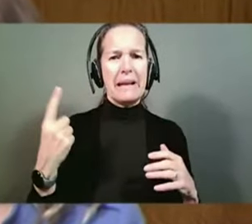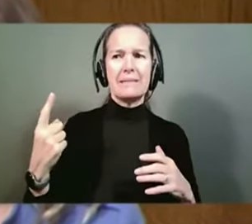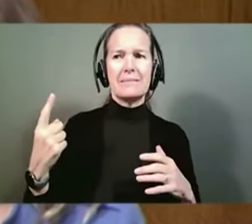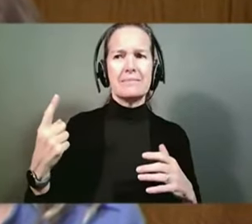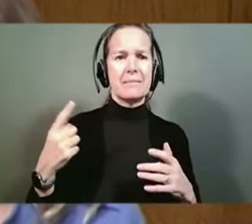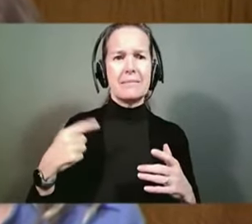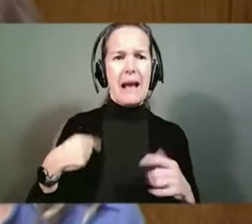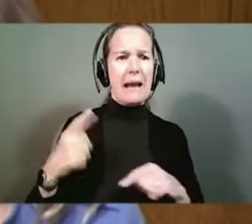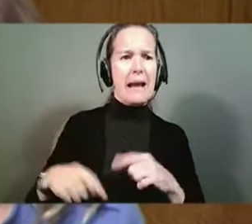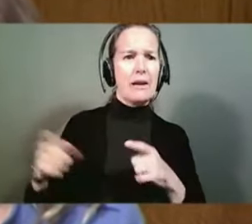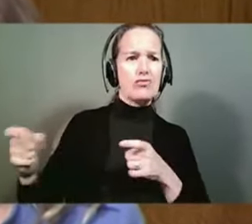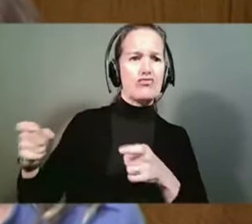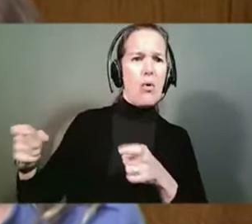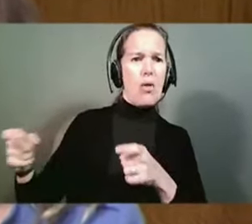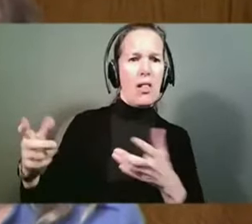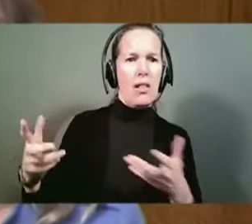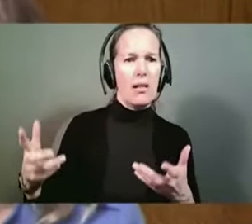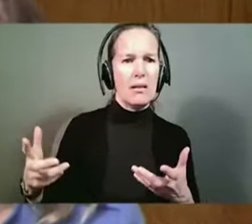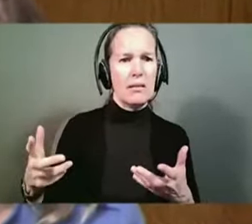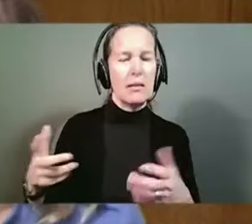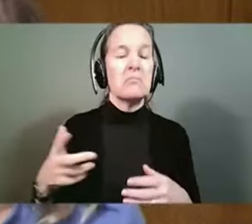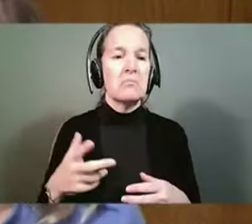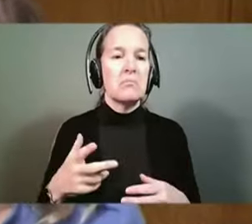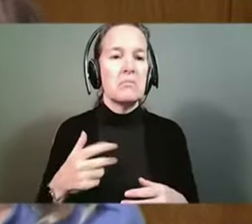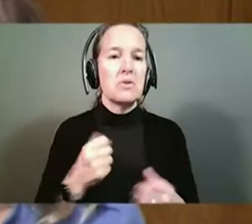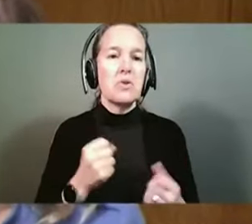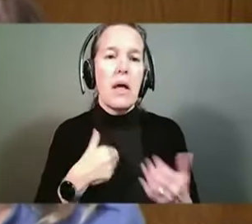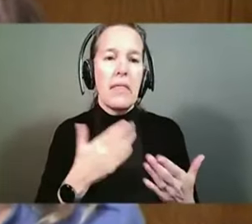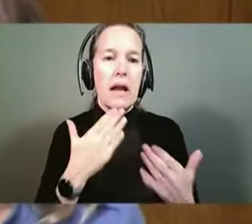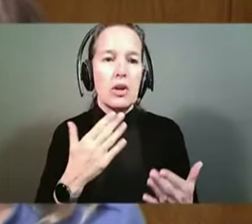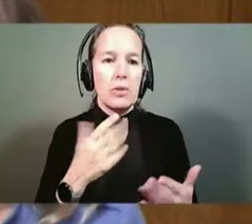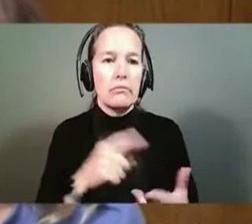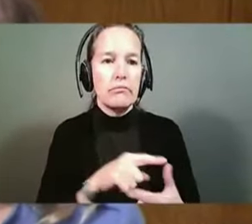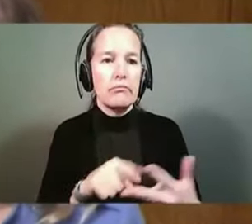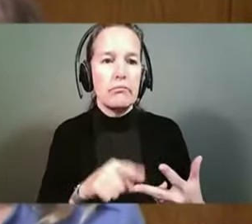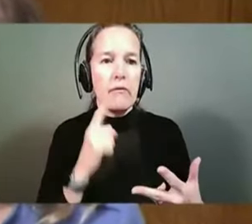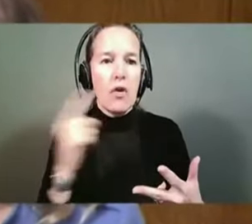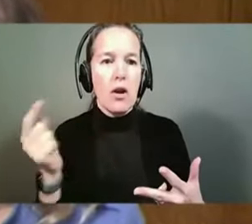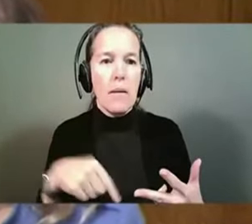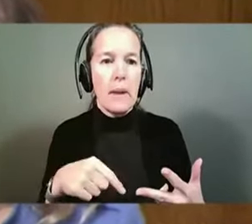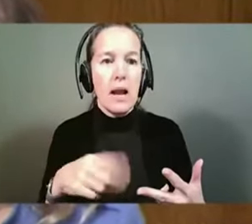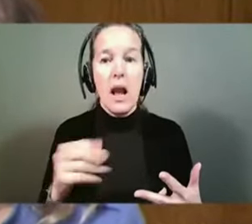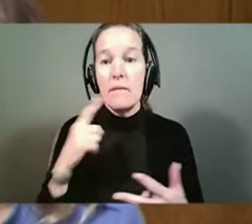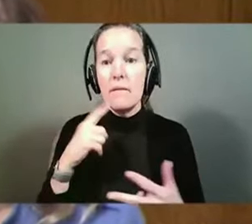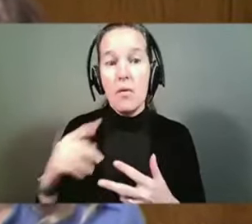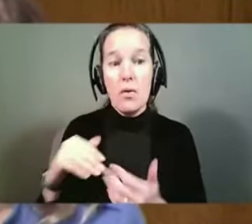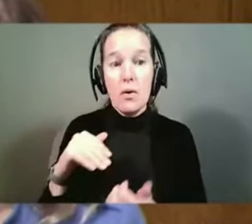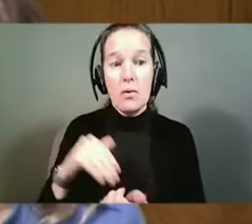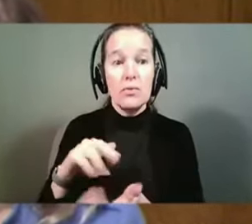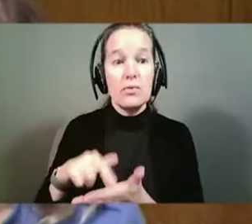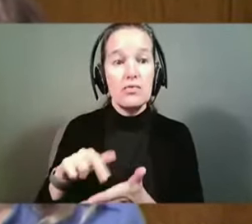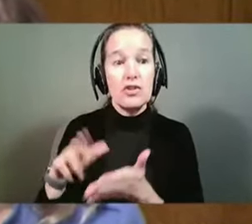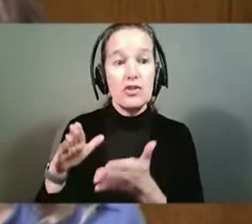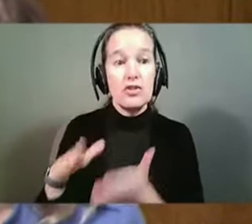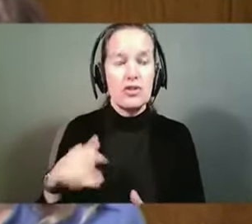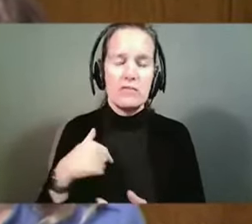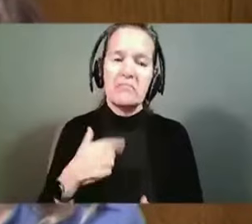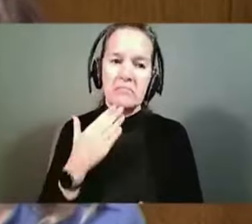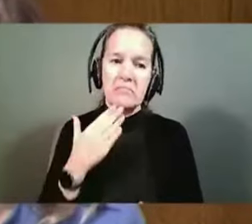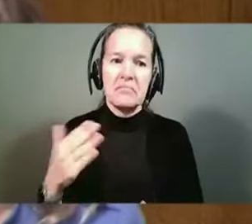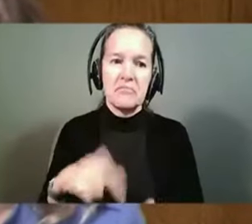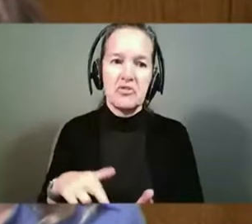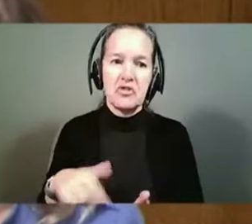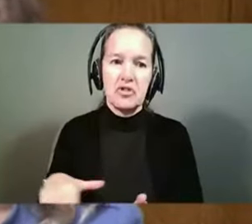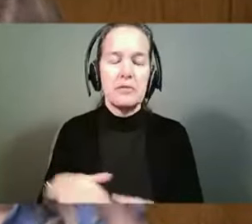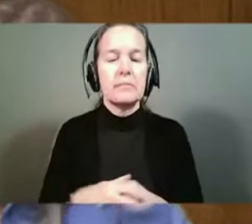And so I thank you for being here. I thank you for sharing your story. And for the researchers, I thank you for doing that research. Some of what I say will just be an echo